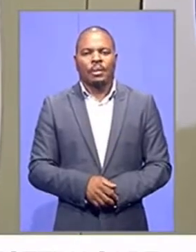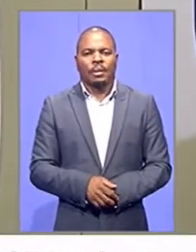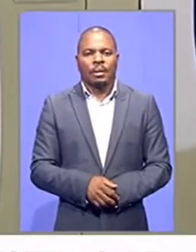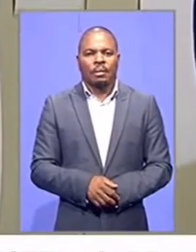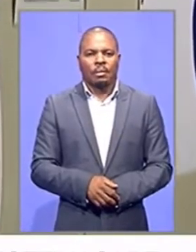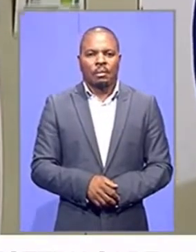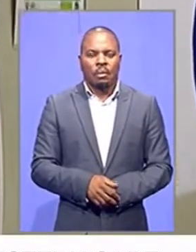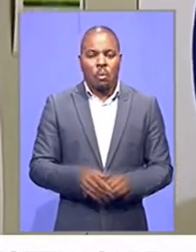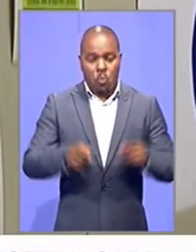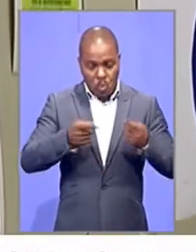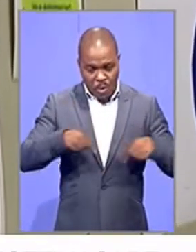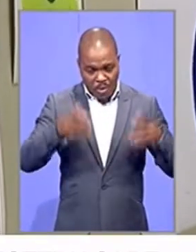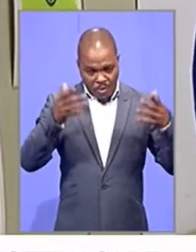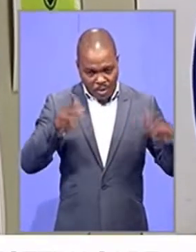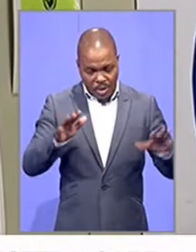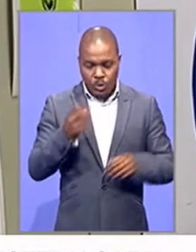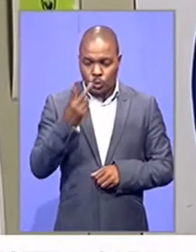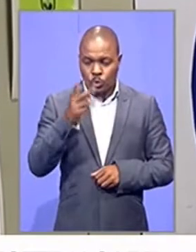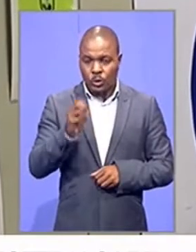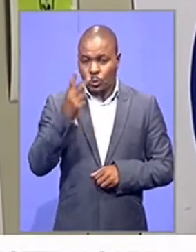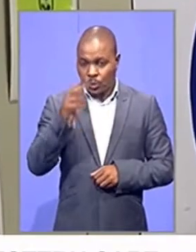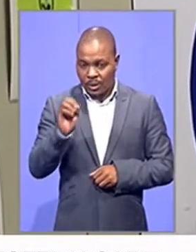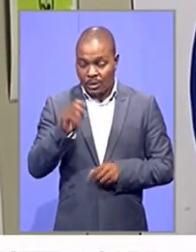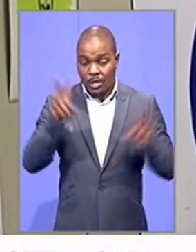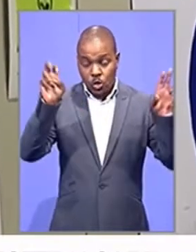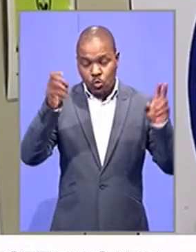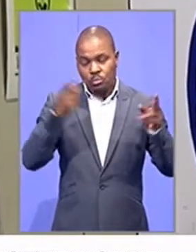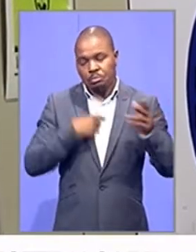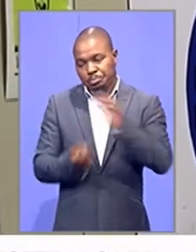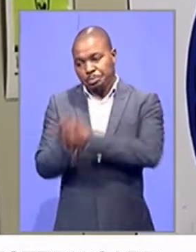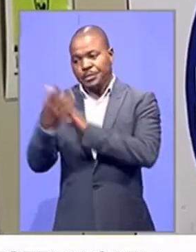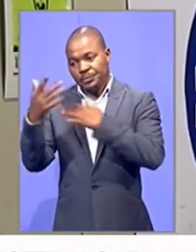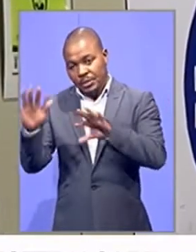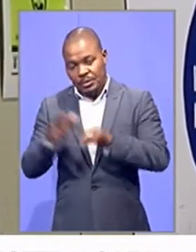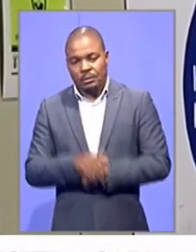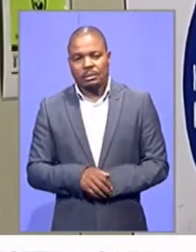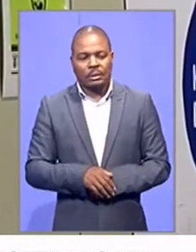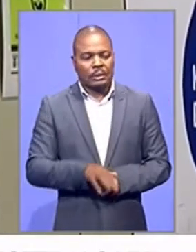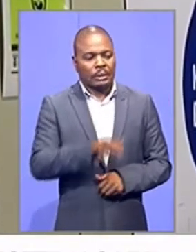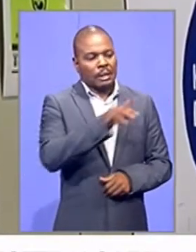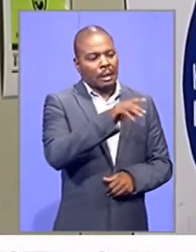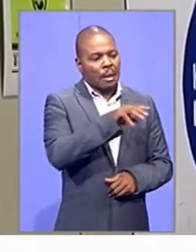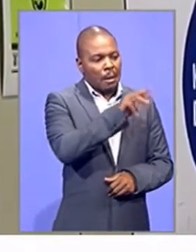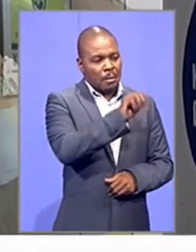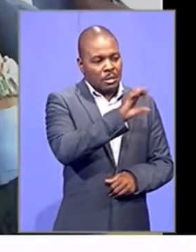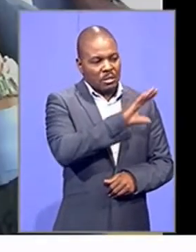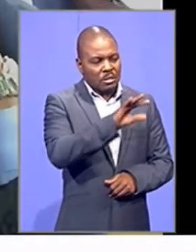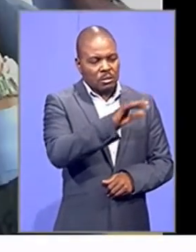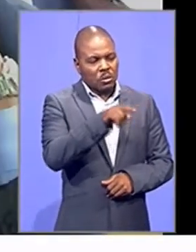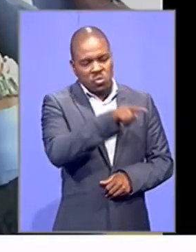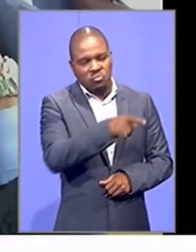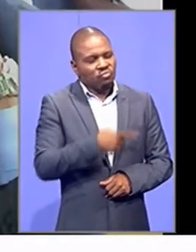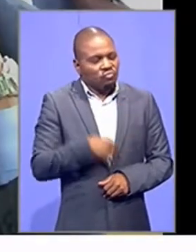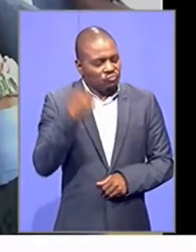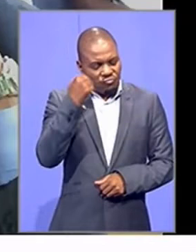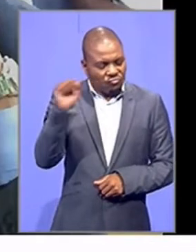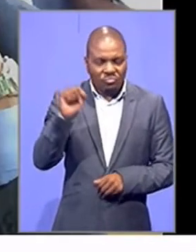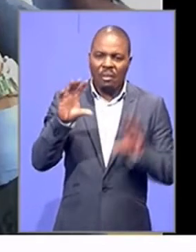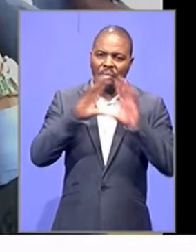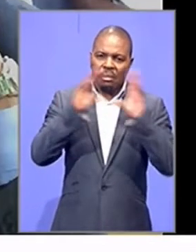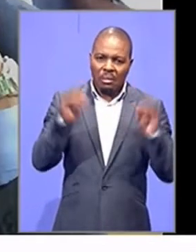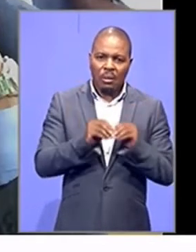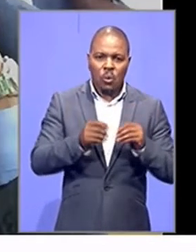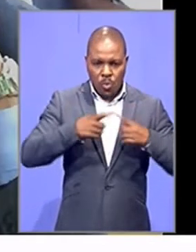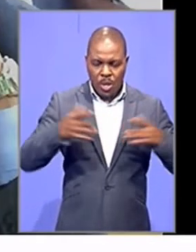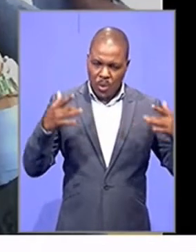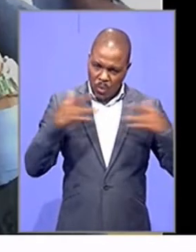We raised these issues in 2020 already, and the MEC had dismissed our concerns. This is deeply concerning. We